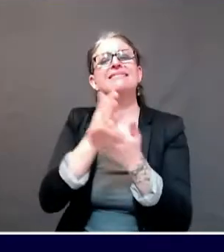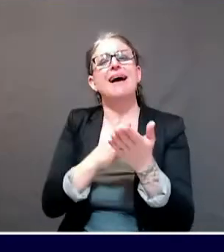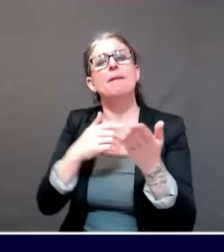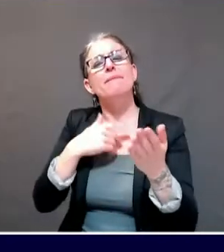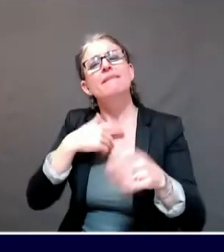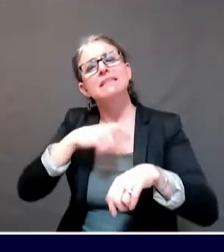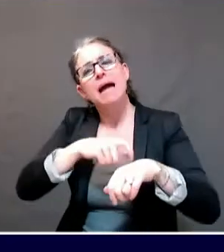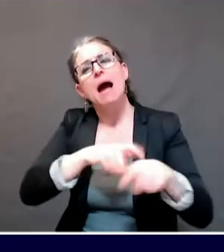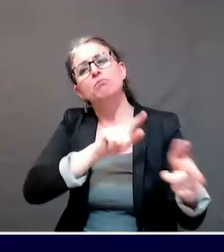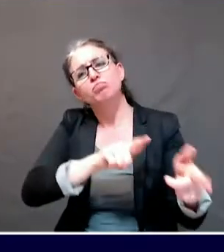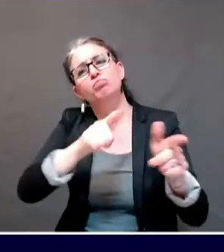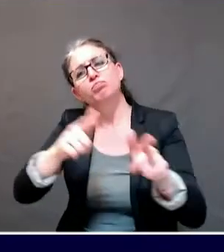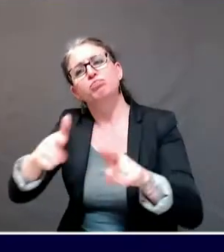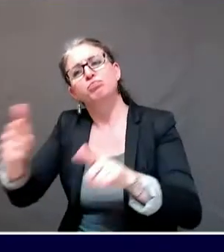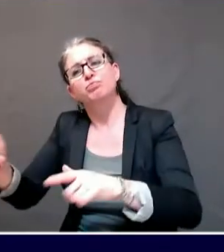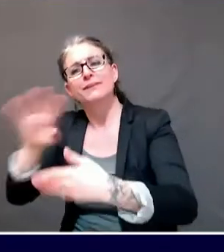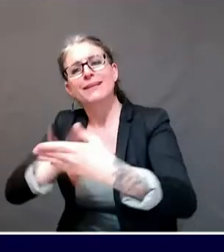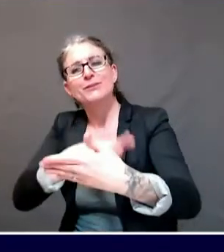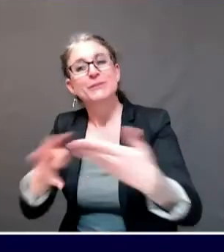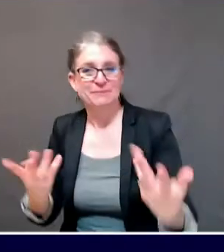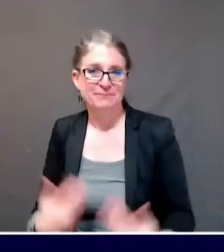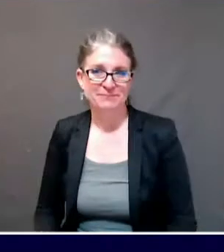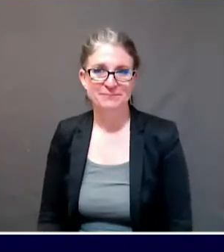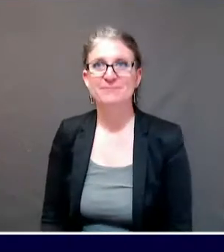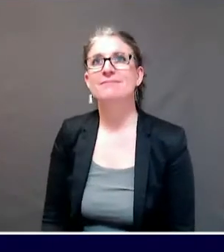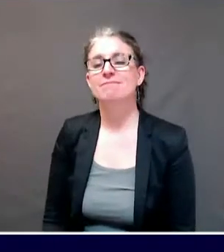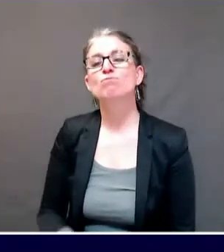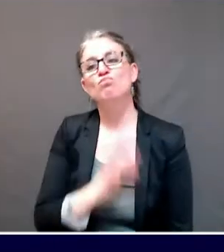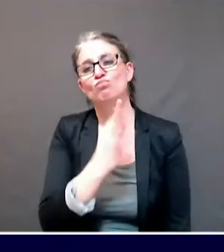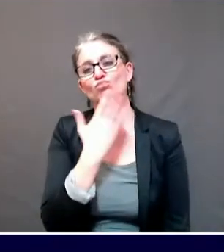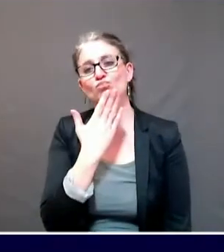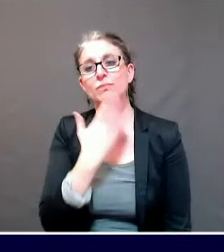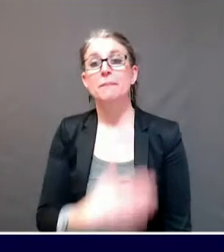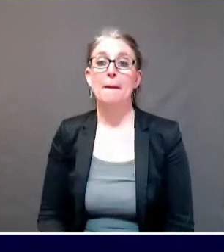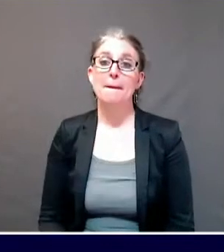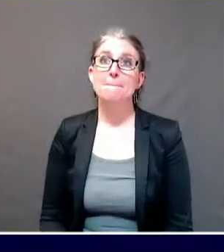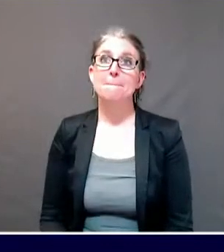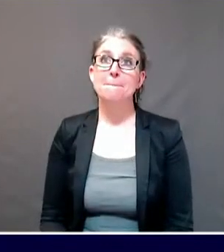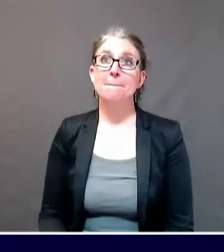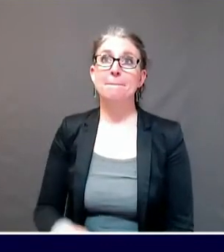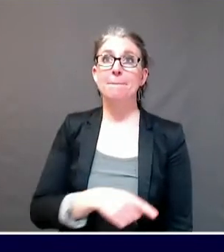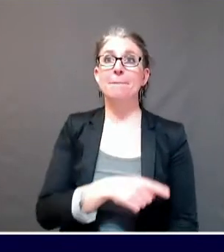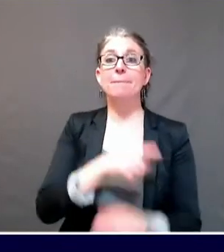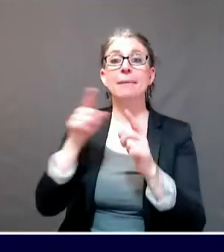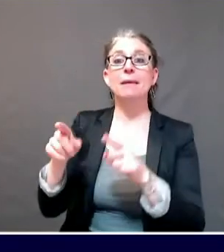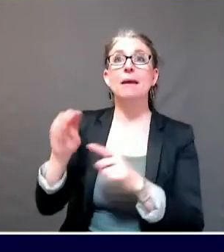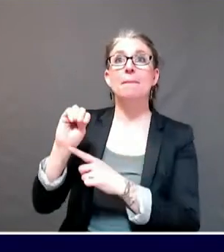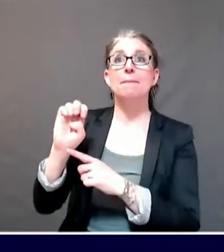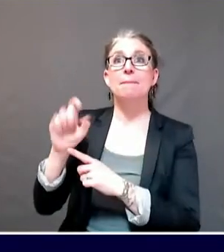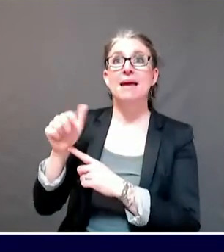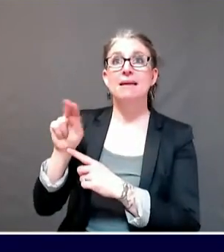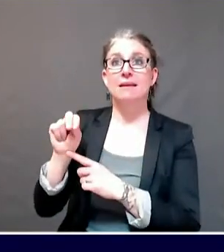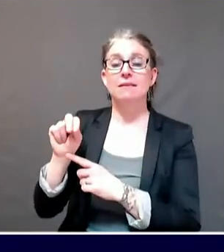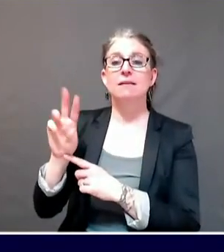Great, thank you very much. Yep. I'm going to turn things over to Megan at WMTW next.